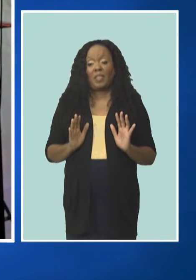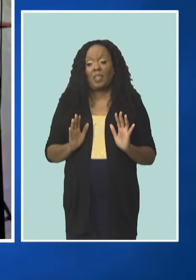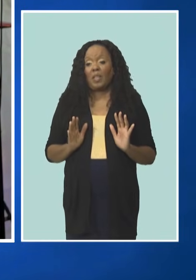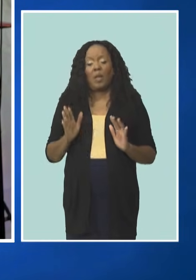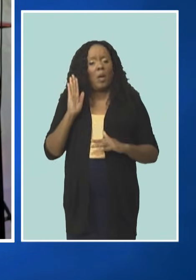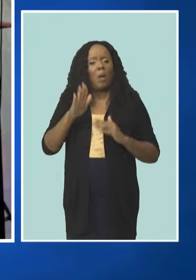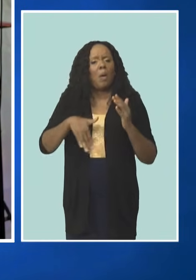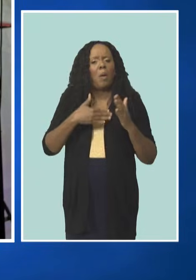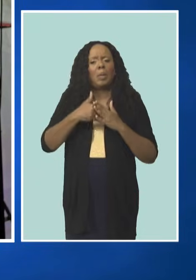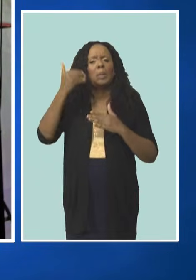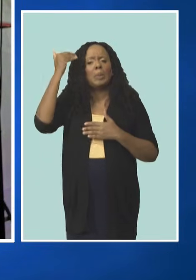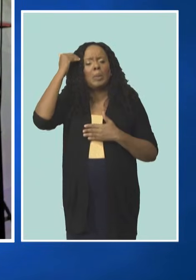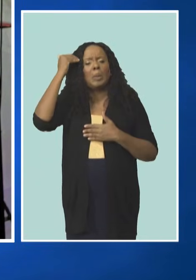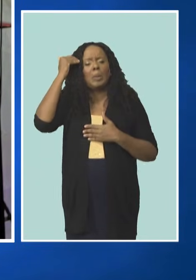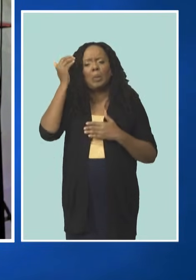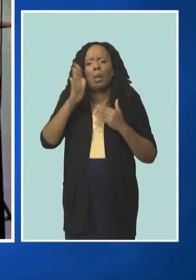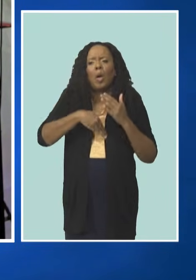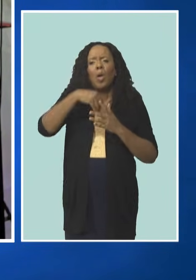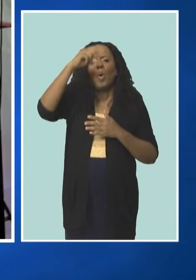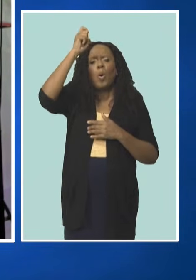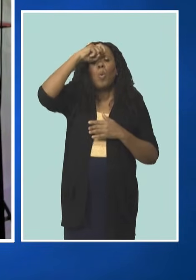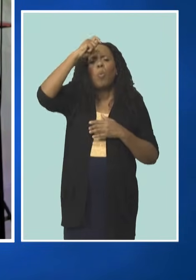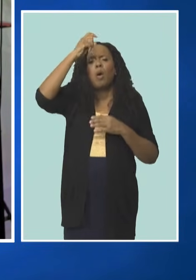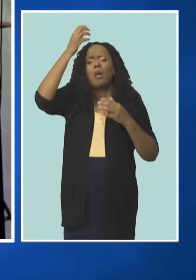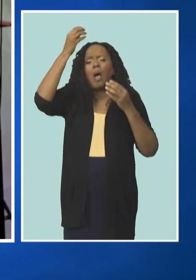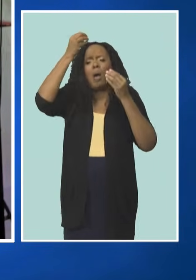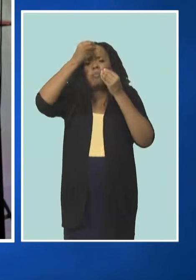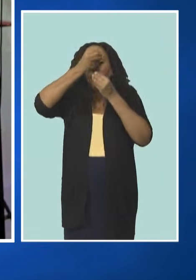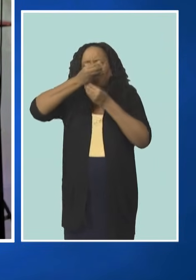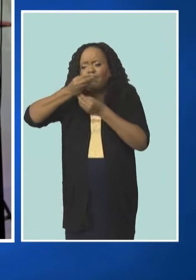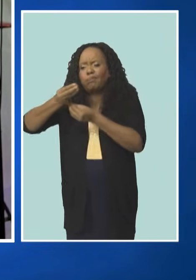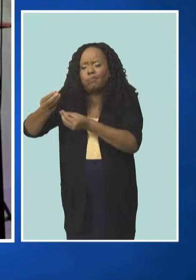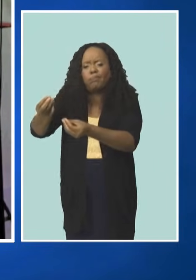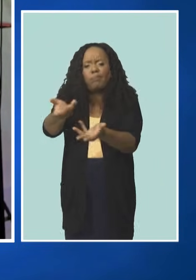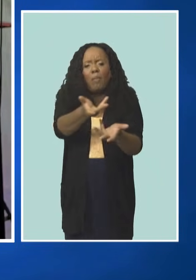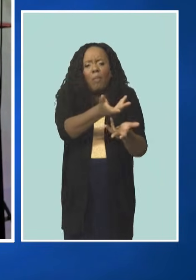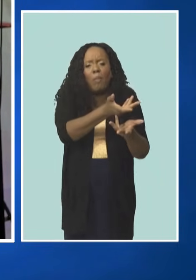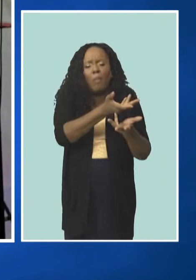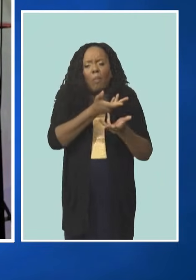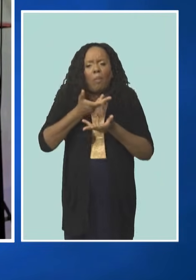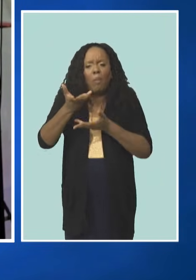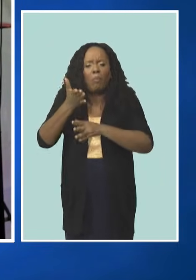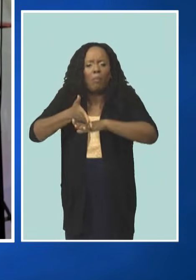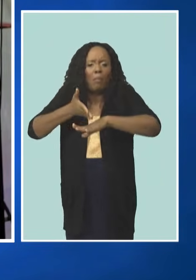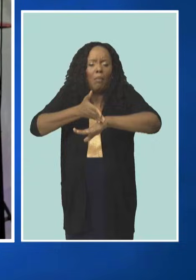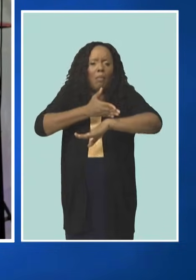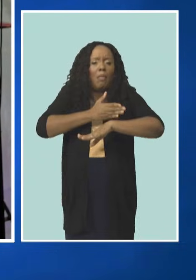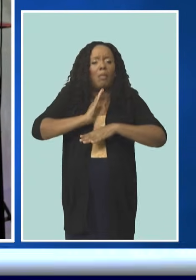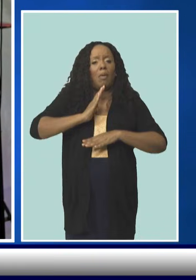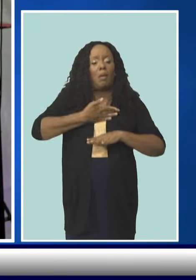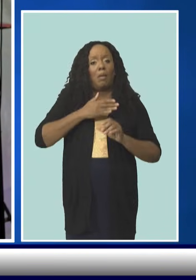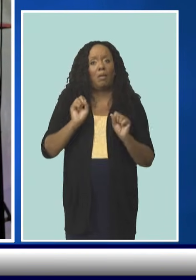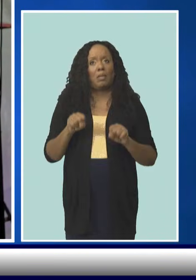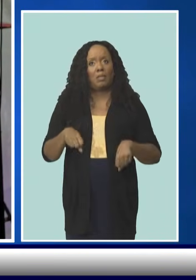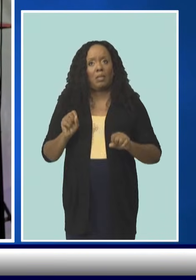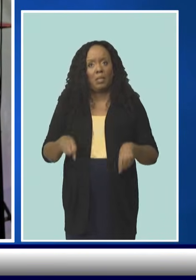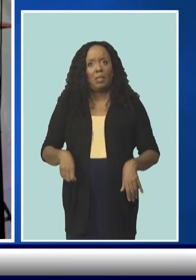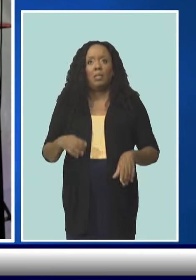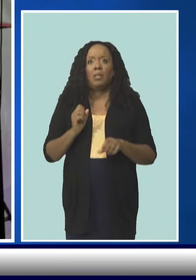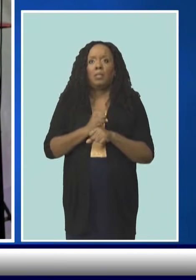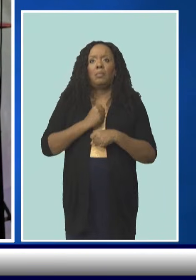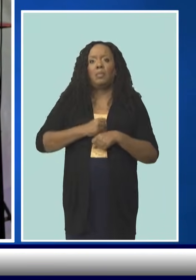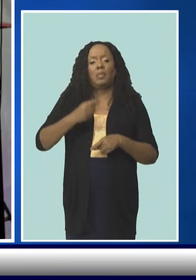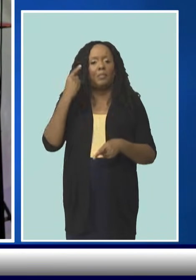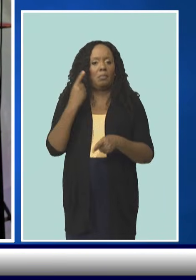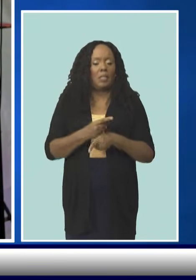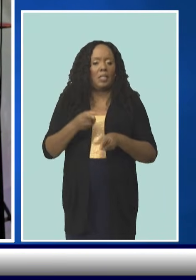the experiences, only serve to enhance our ability to make the right